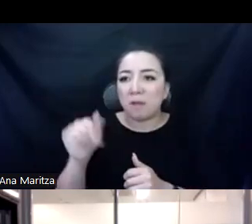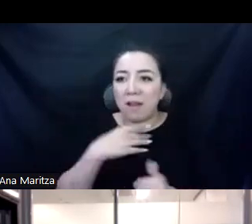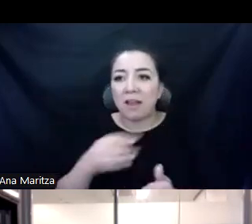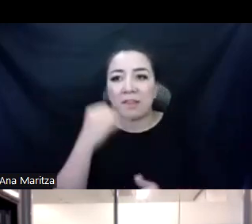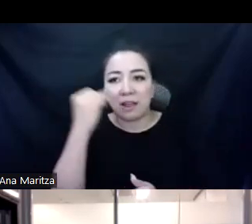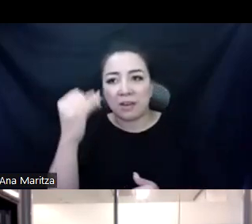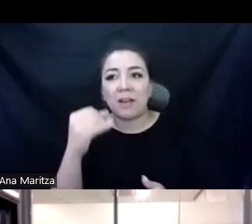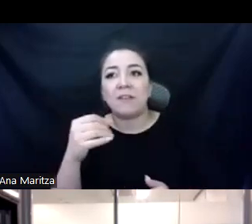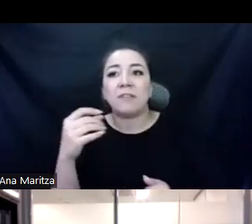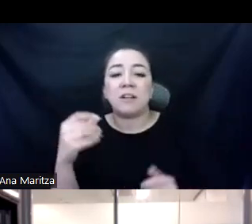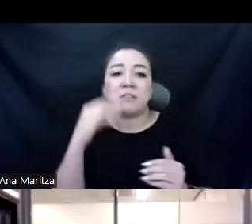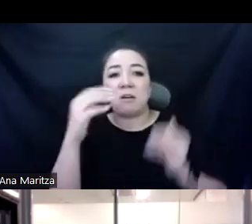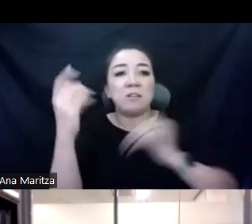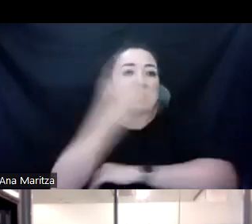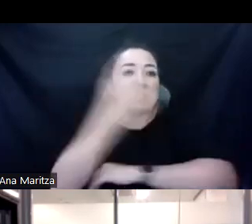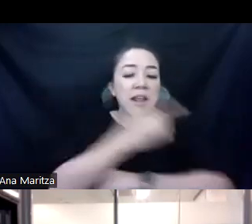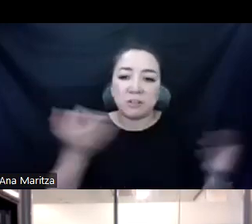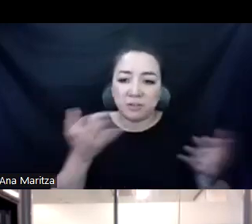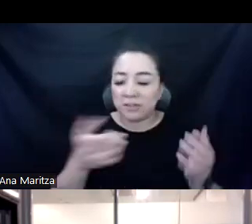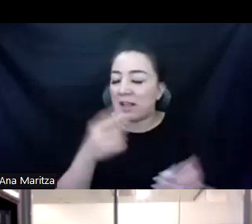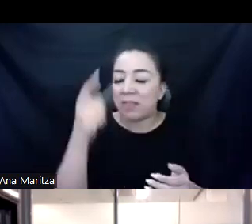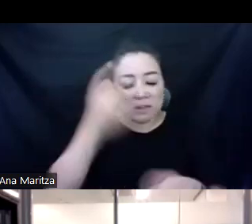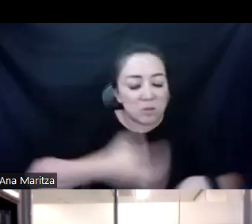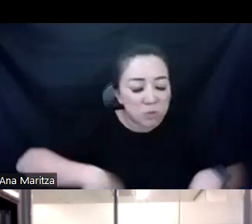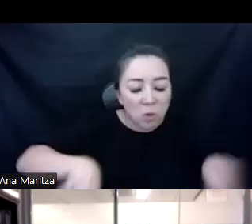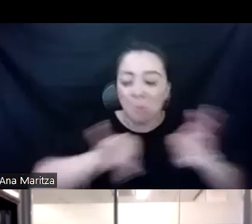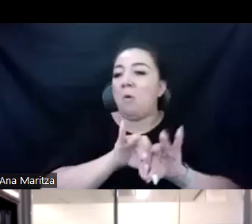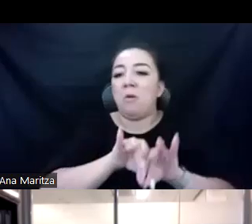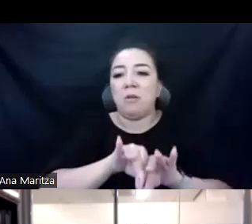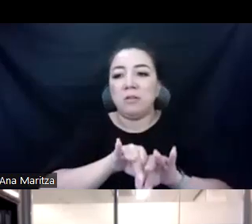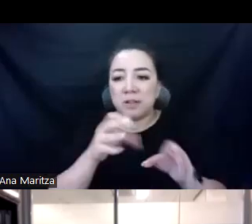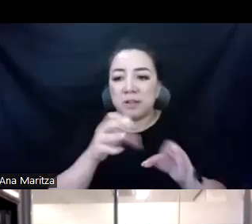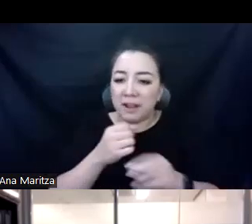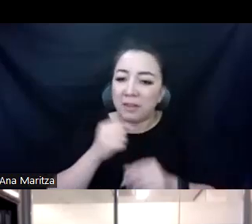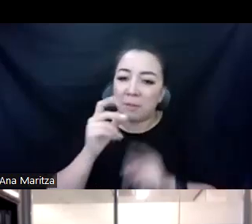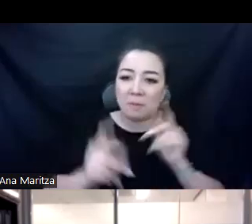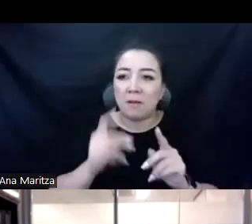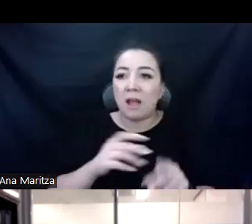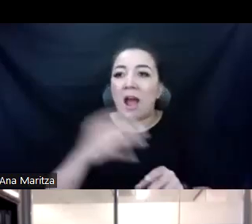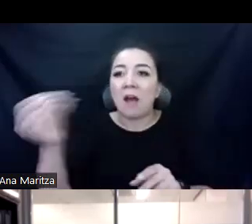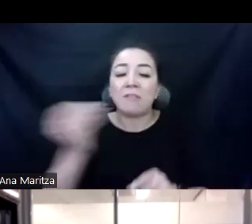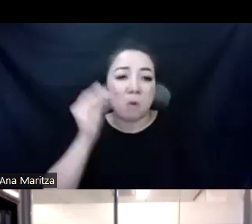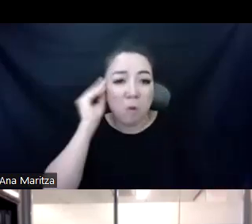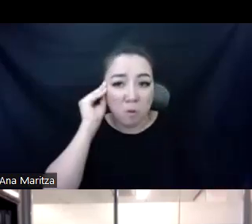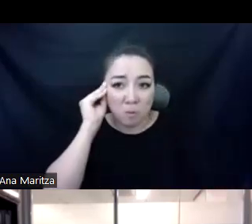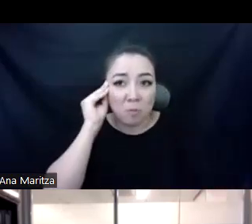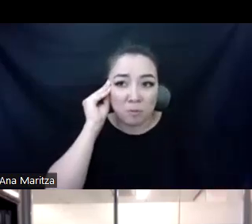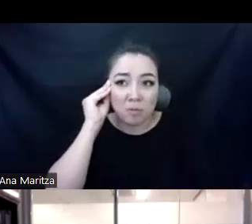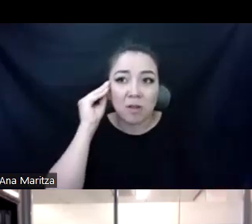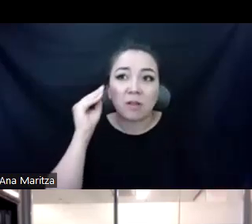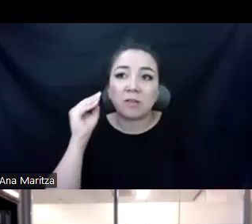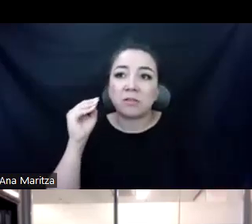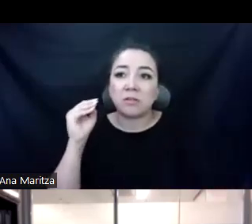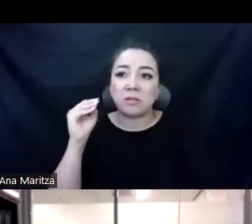day services because I think it's so important to get these people out of their homes and to